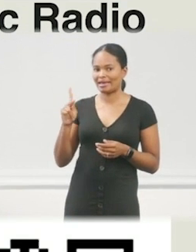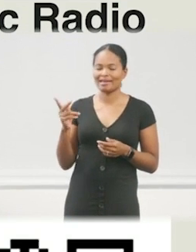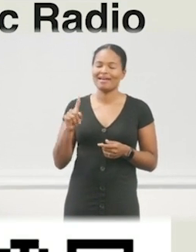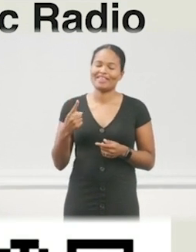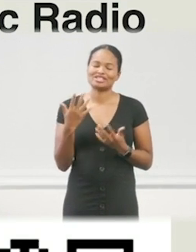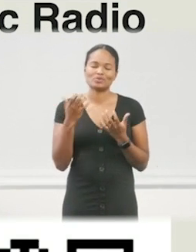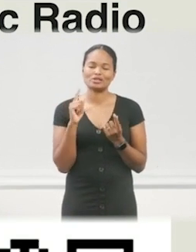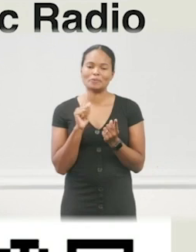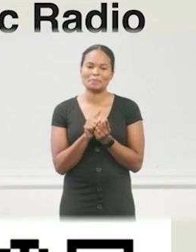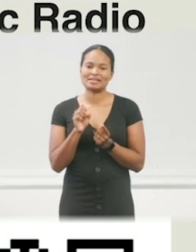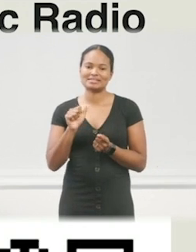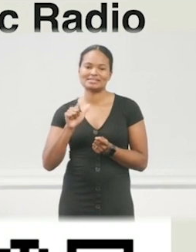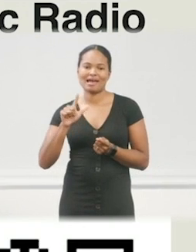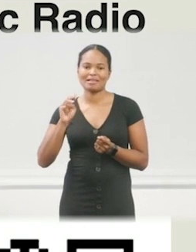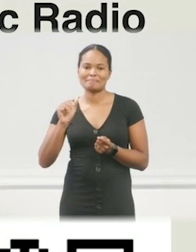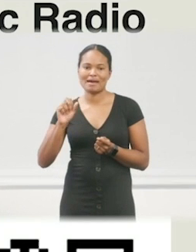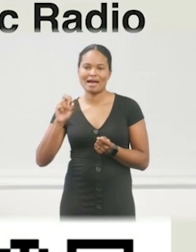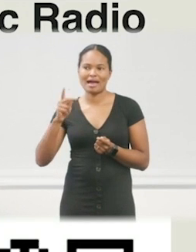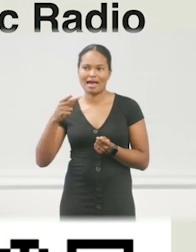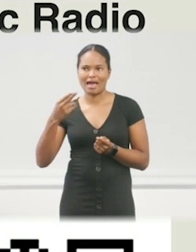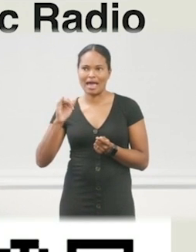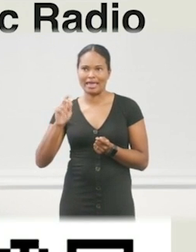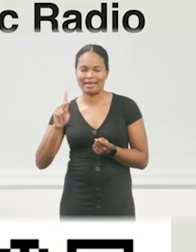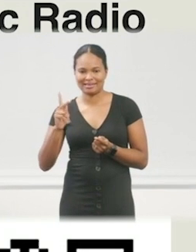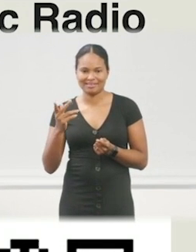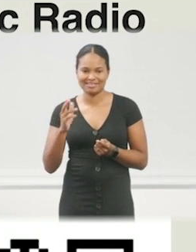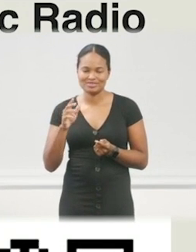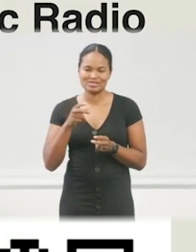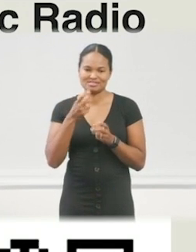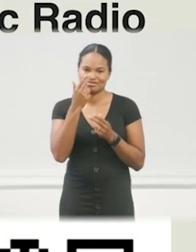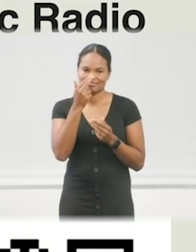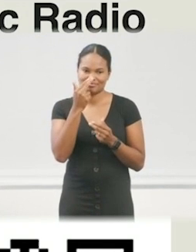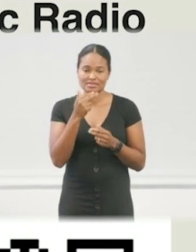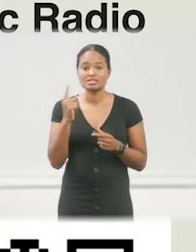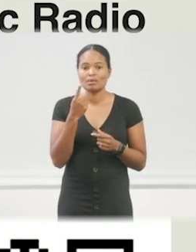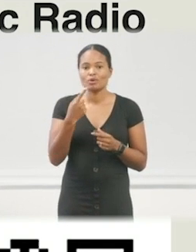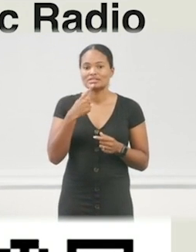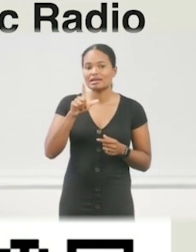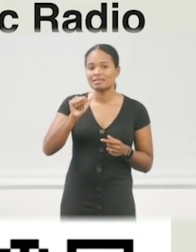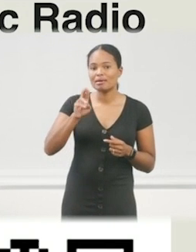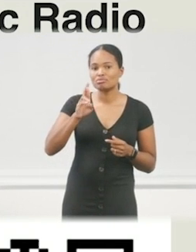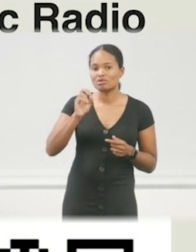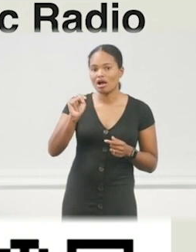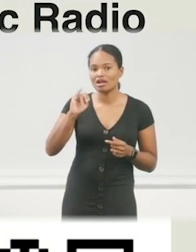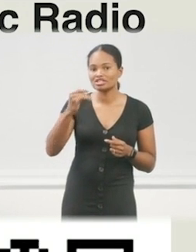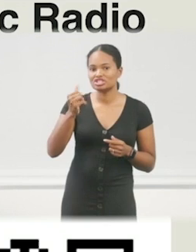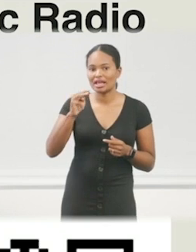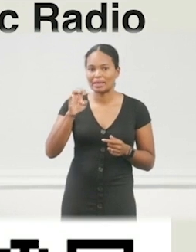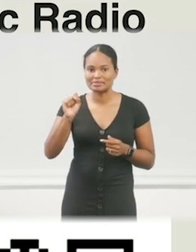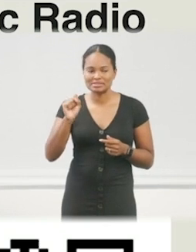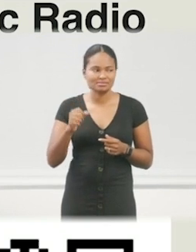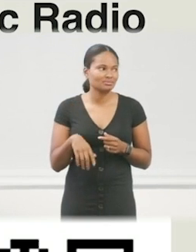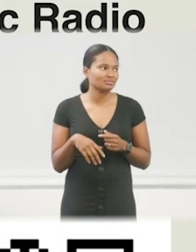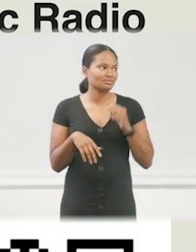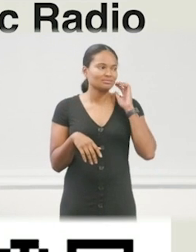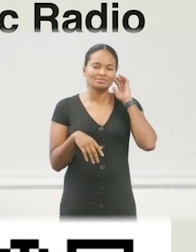Selma Hayek. That was the only reason why he said that. Somebody said LeBron James, role models, people